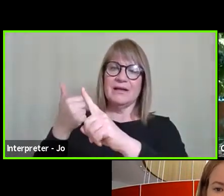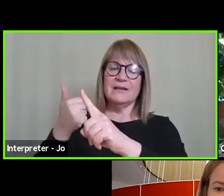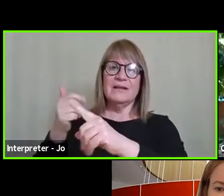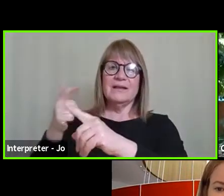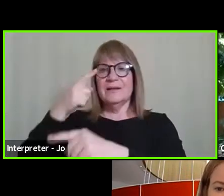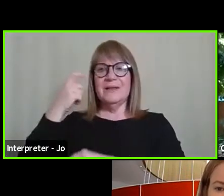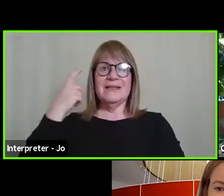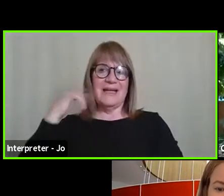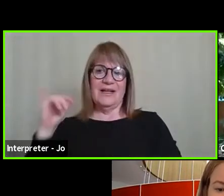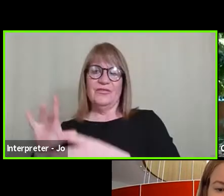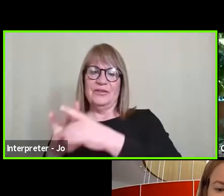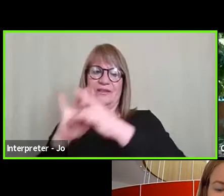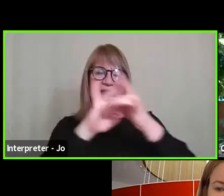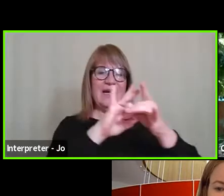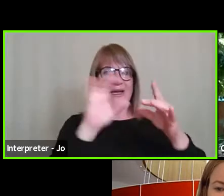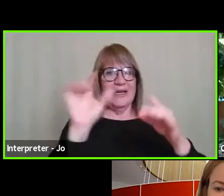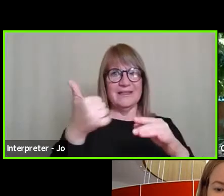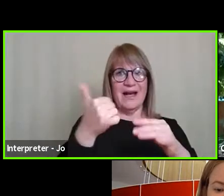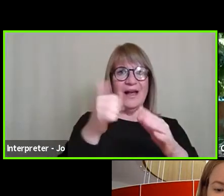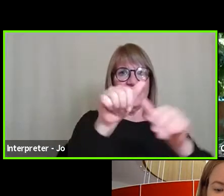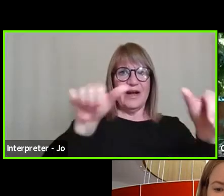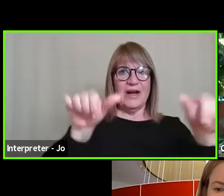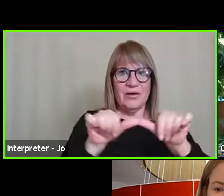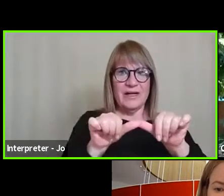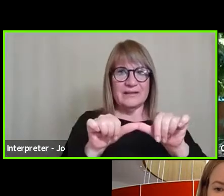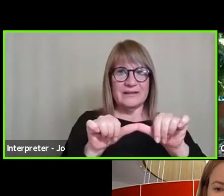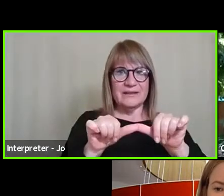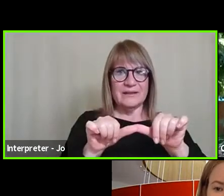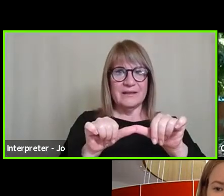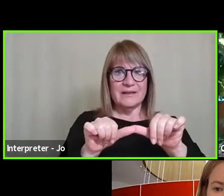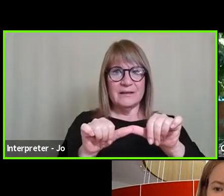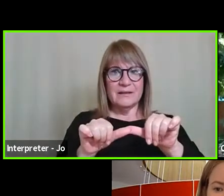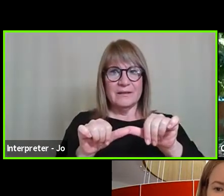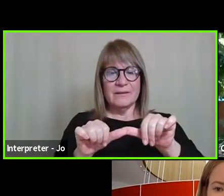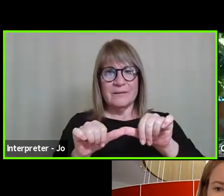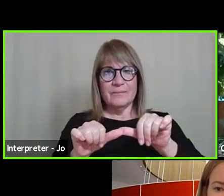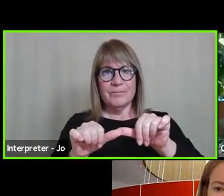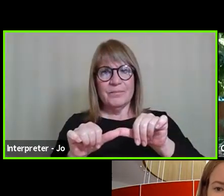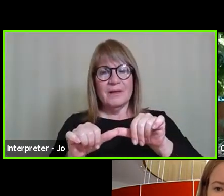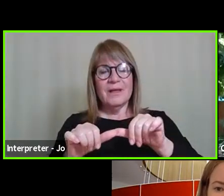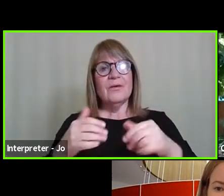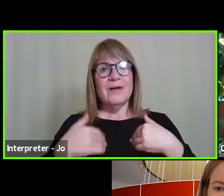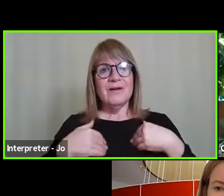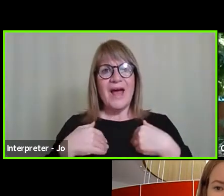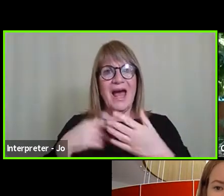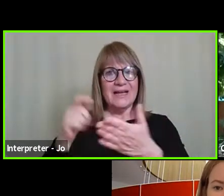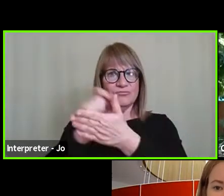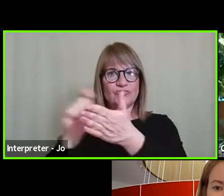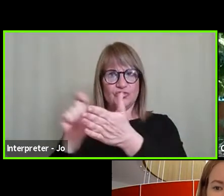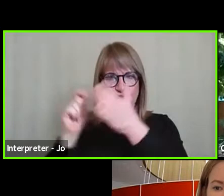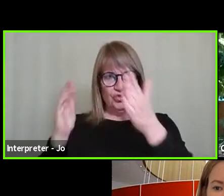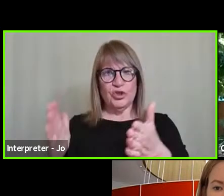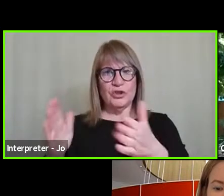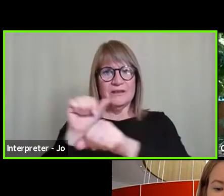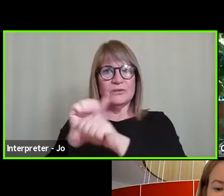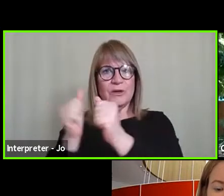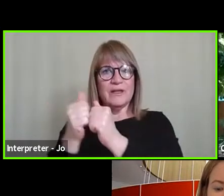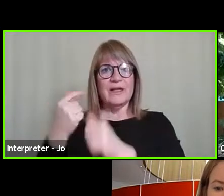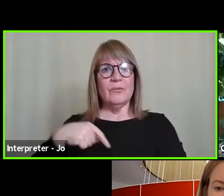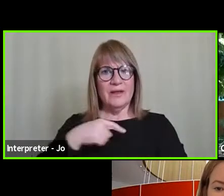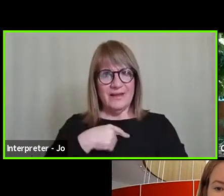california to other jurisdictions with help of doc of journalists working with us on the film team we've been able to show that nine other